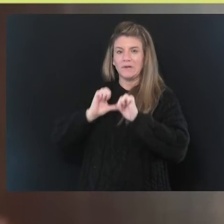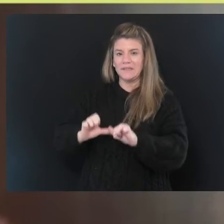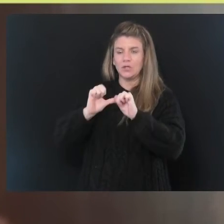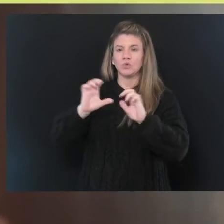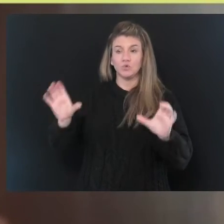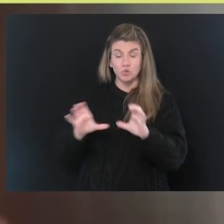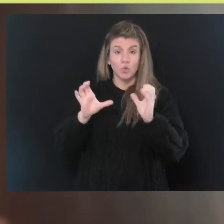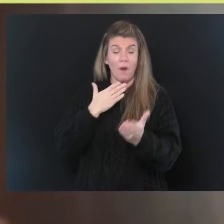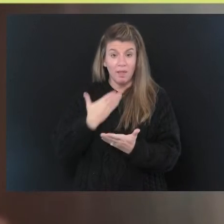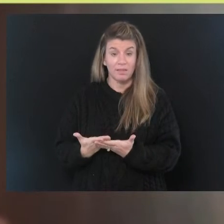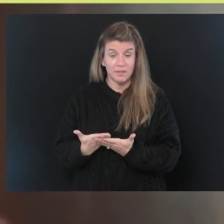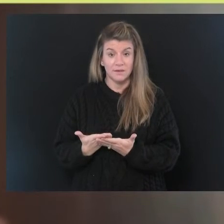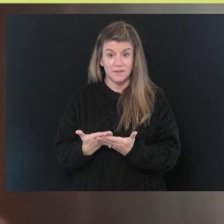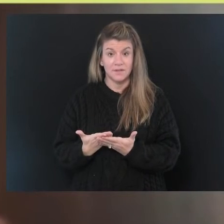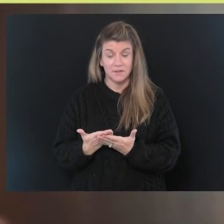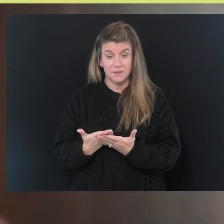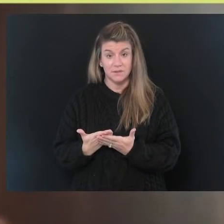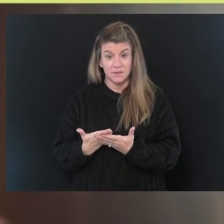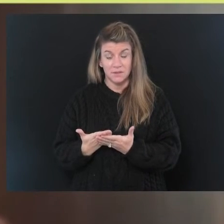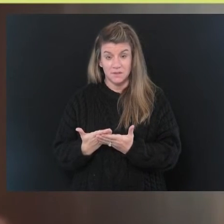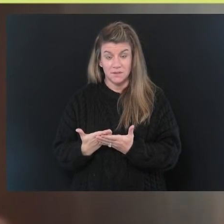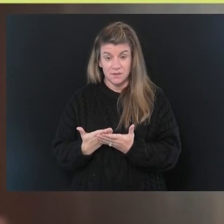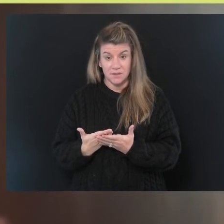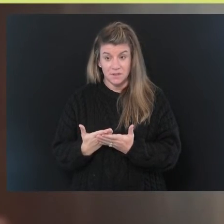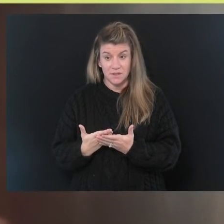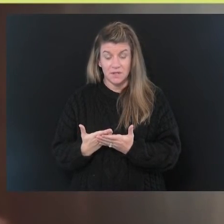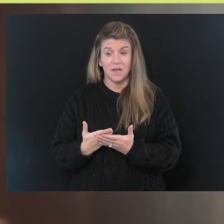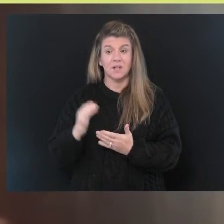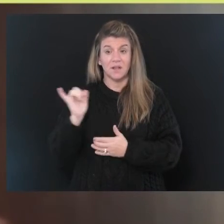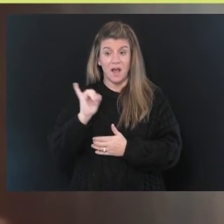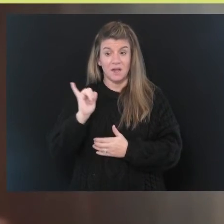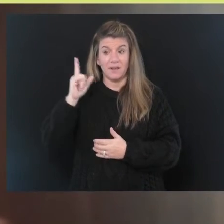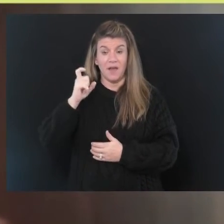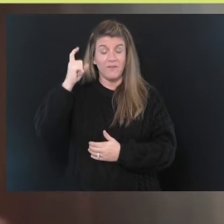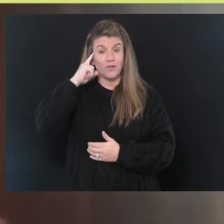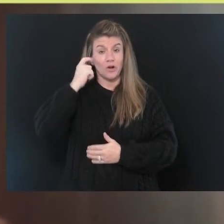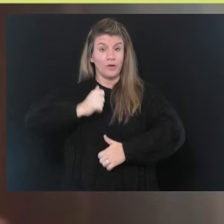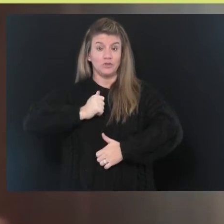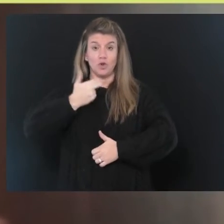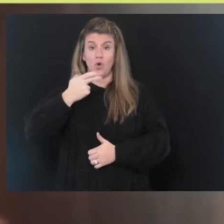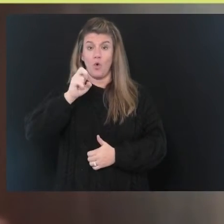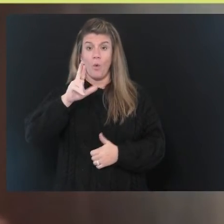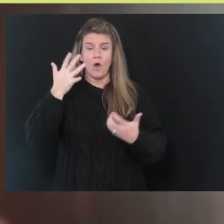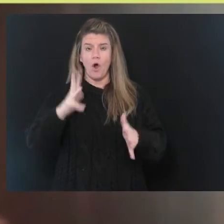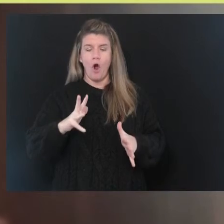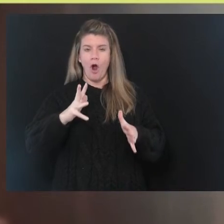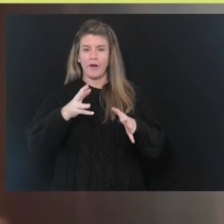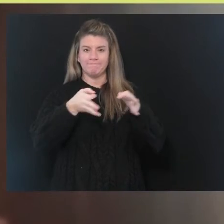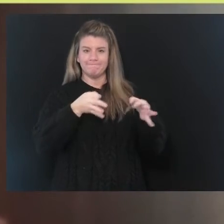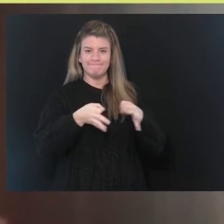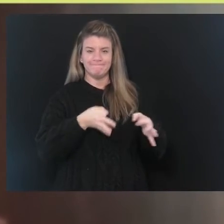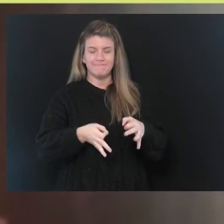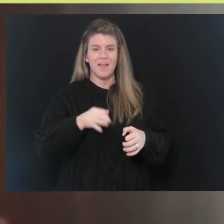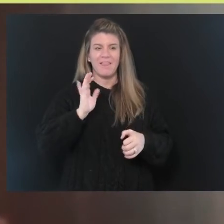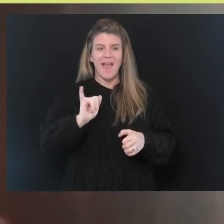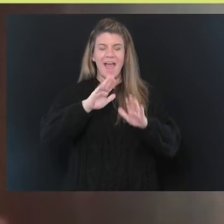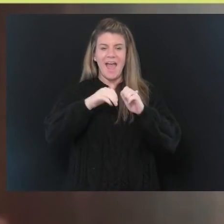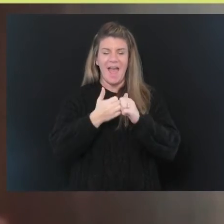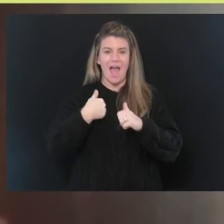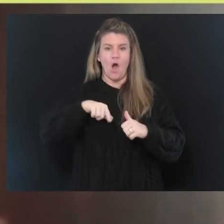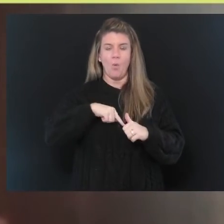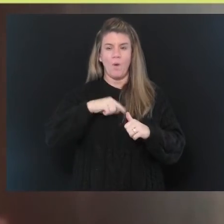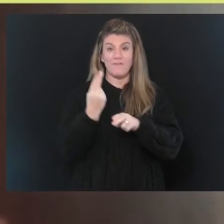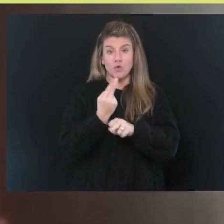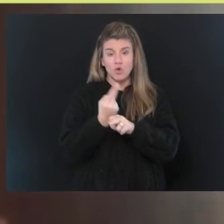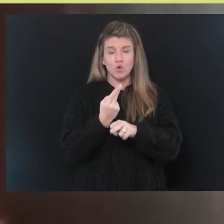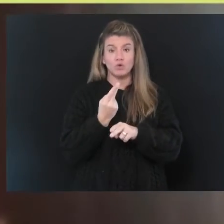very well, both as the governor and General Hoyer have pointed out in the utilization of the vaccines that we've